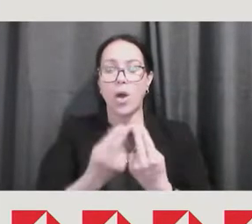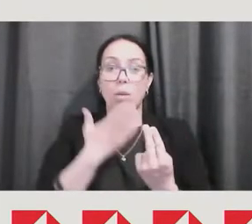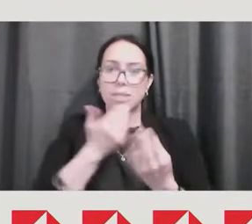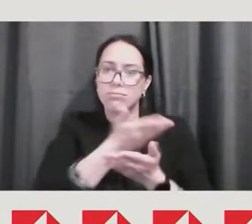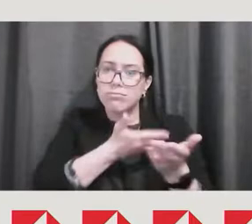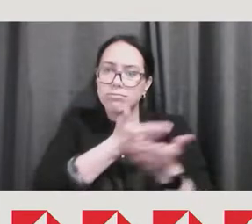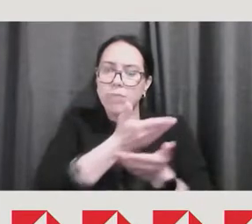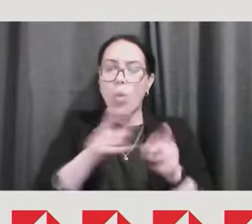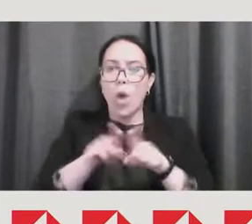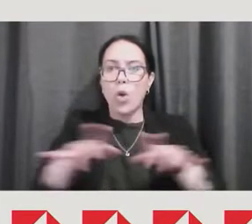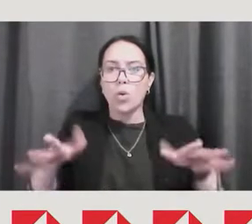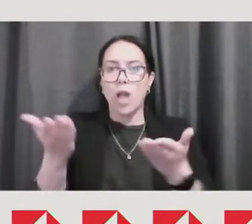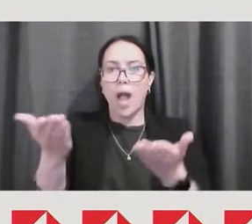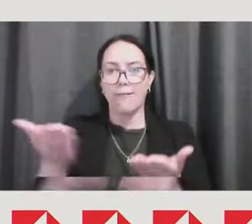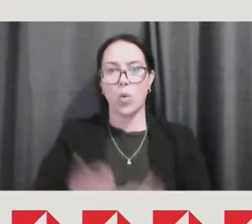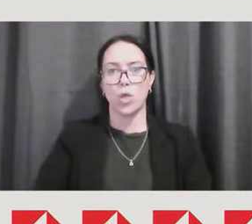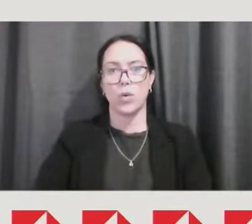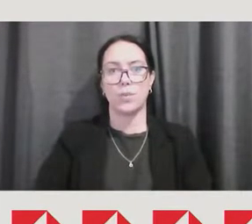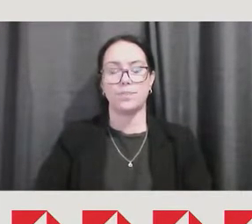like